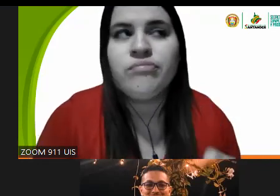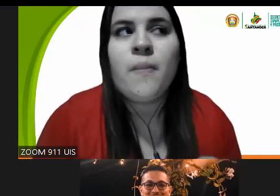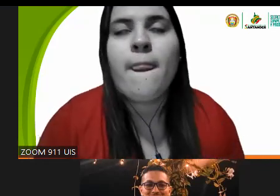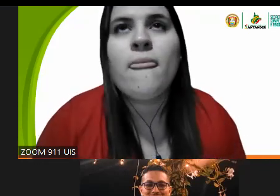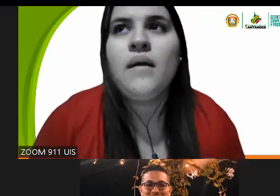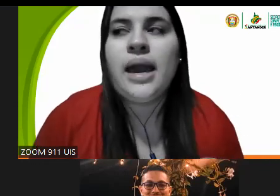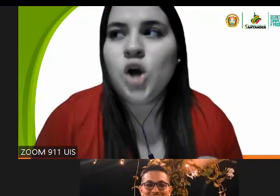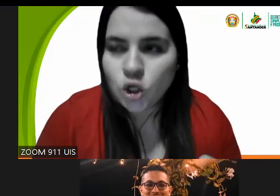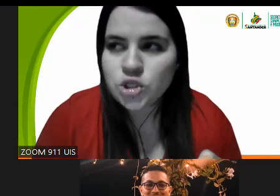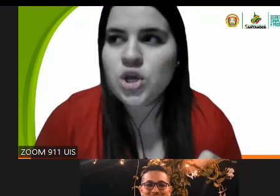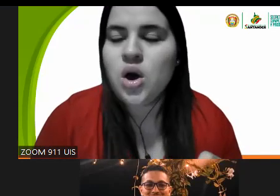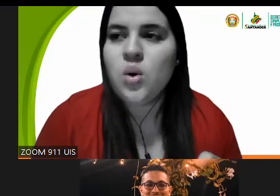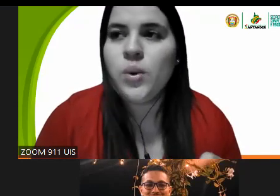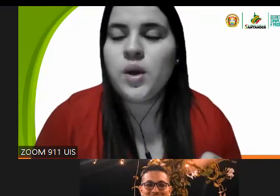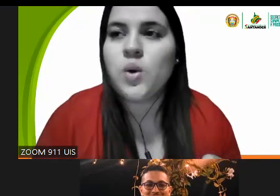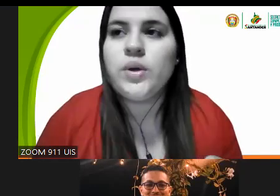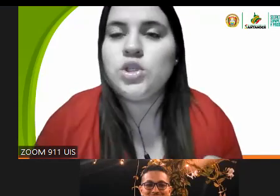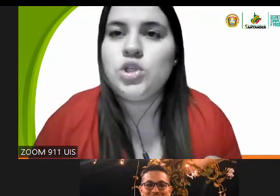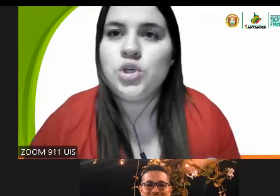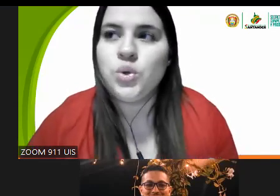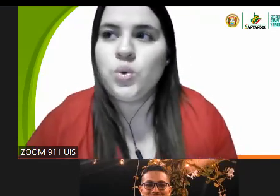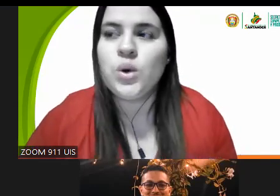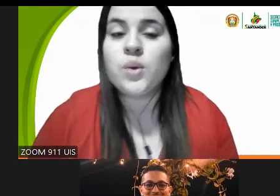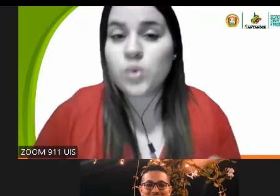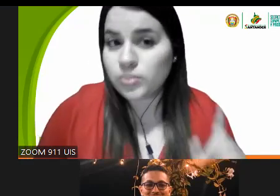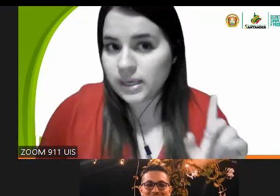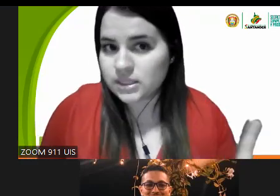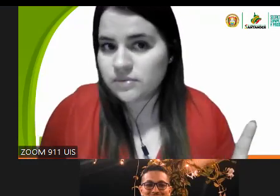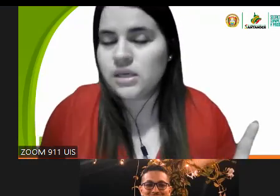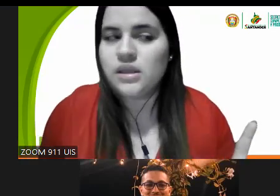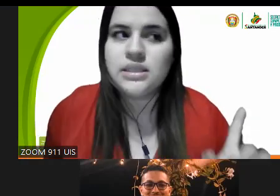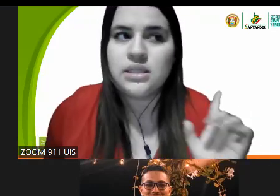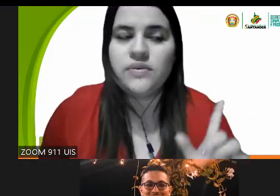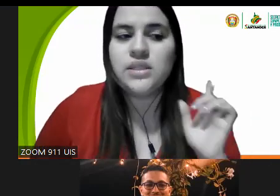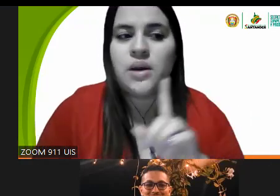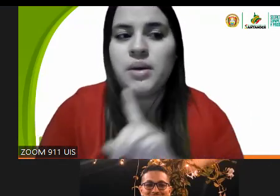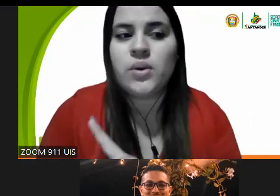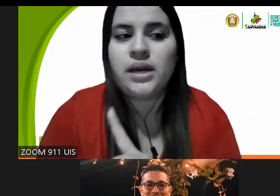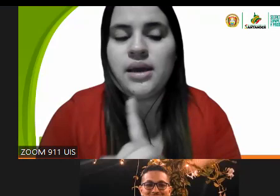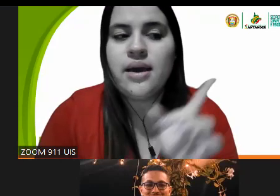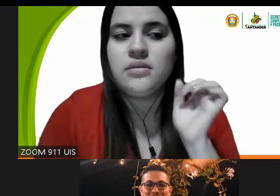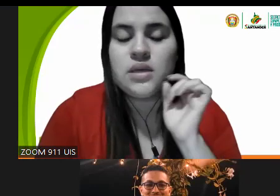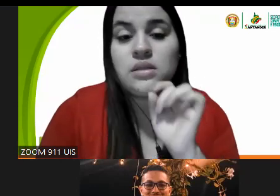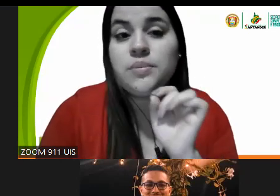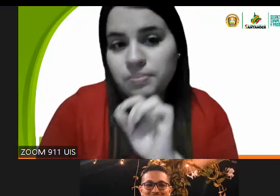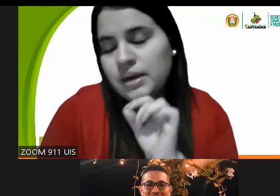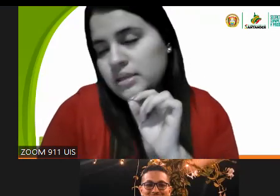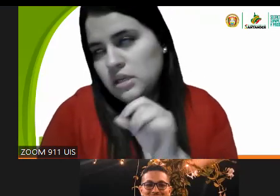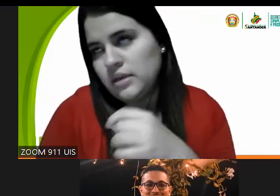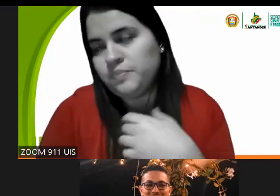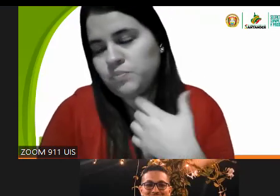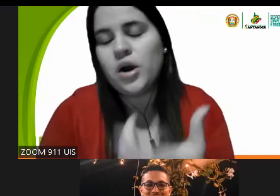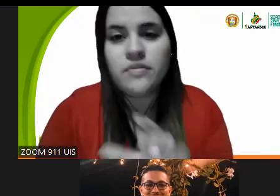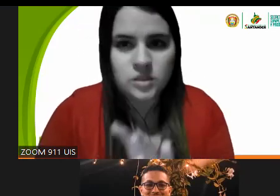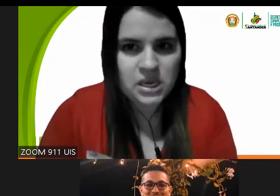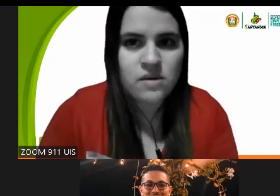2. And also we are going to do a role play activity. This activity is going to be graded as